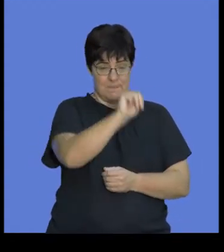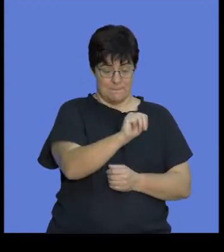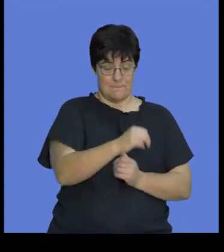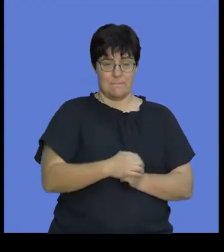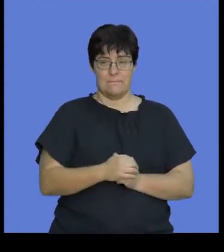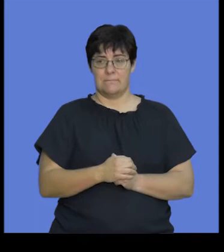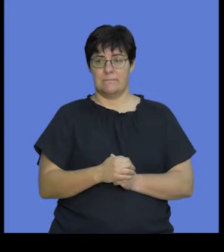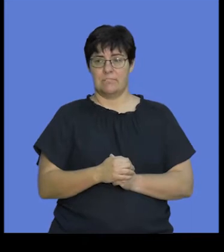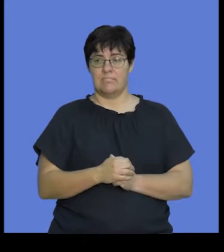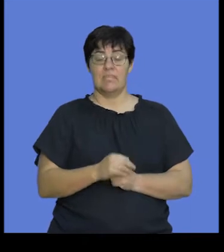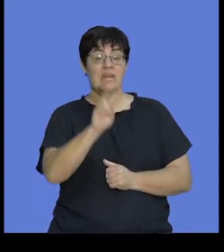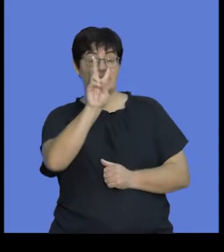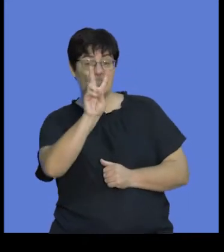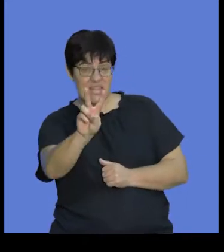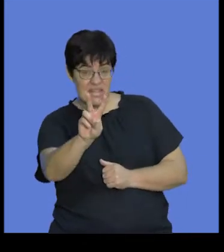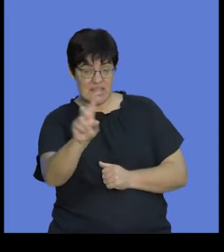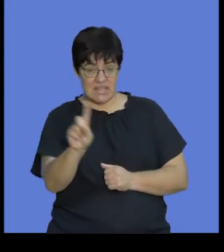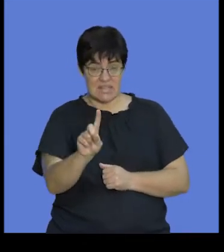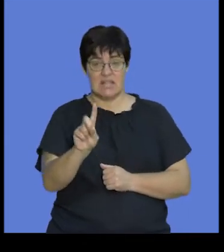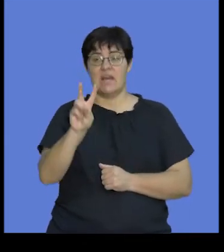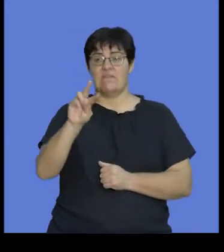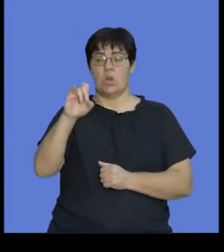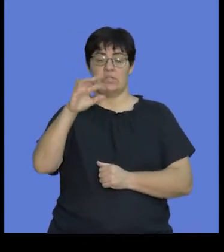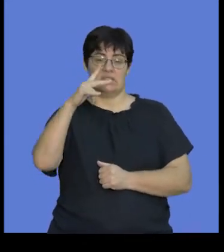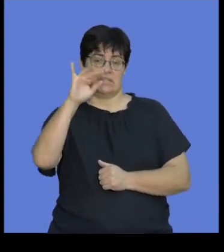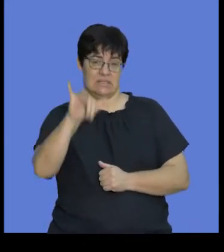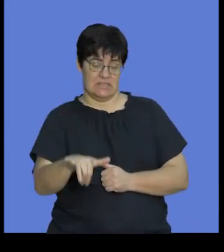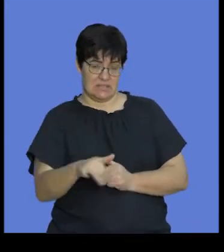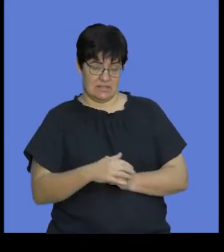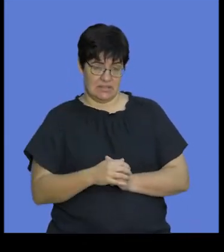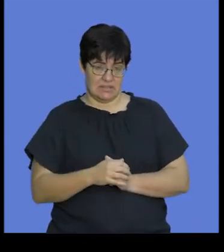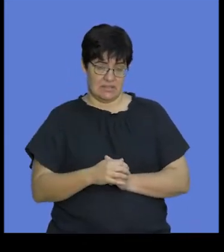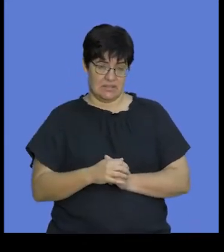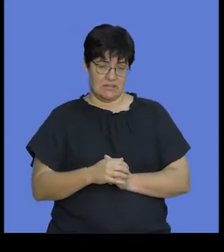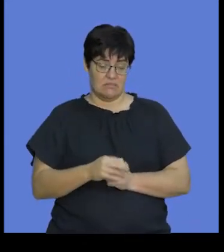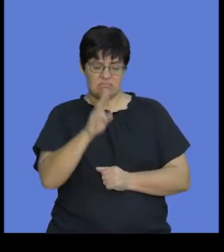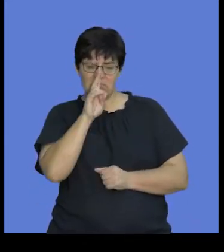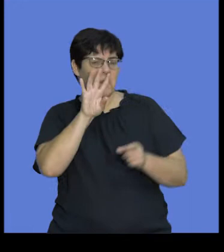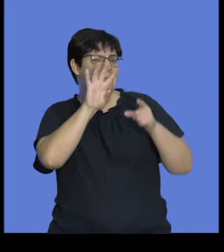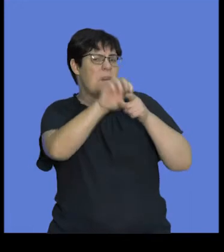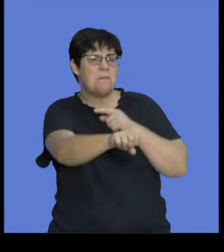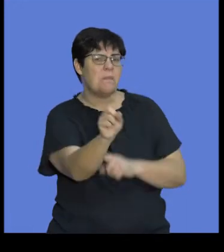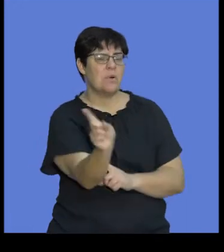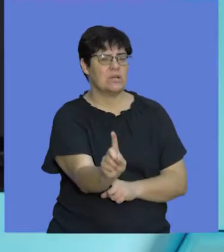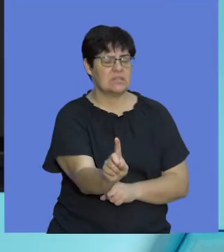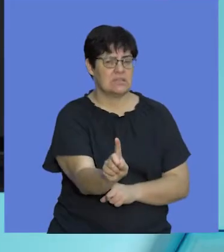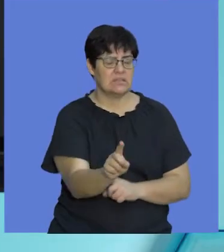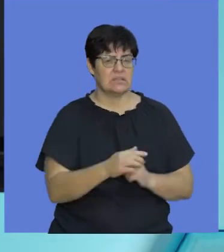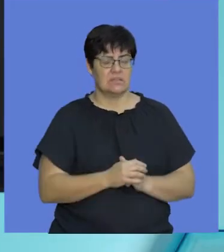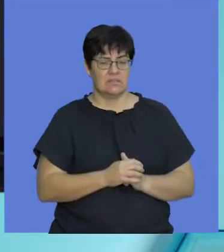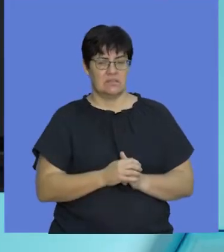M. V is velocity. What we need to see here is that when